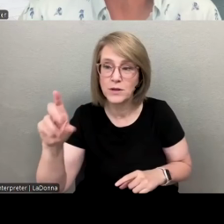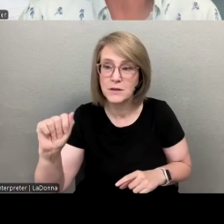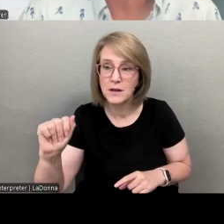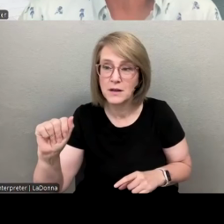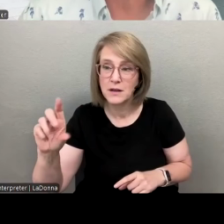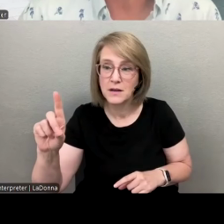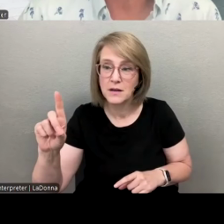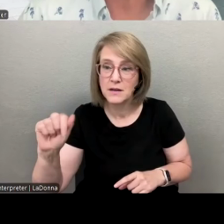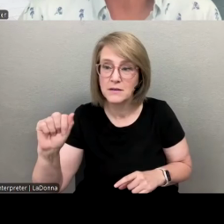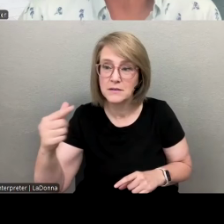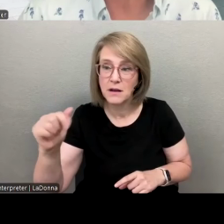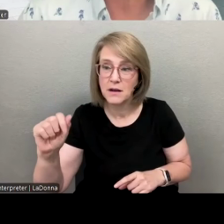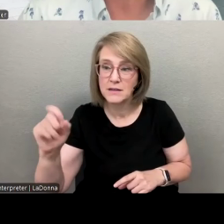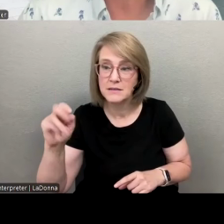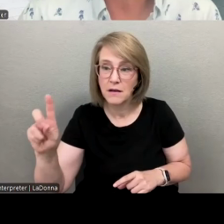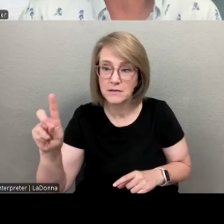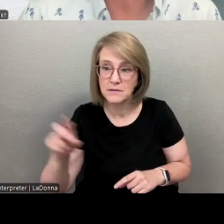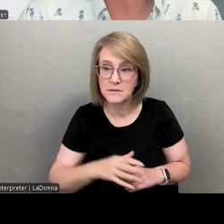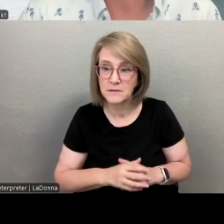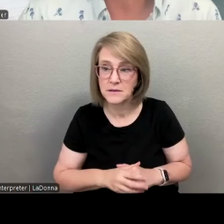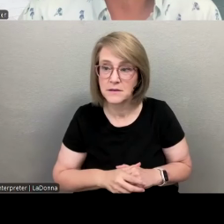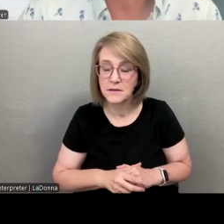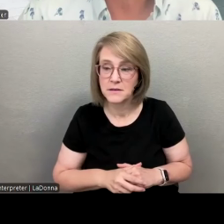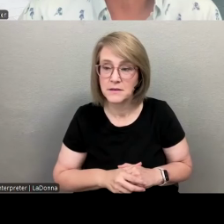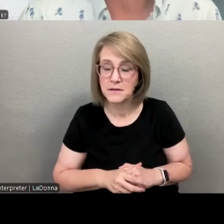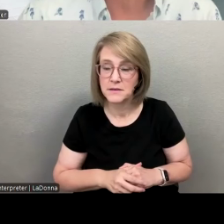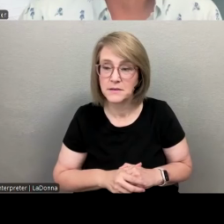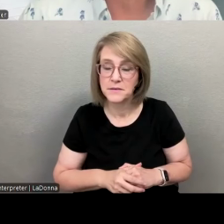Zach and get his reaction?